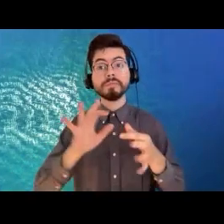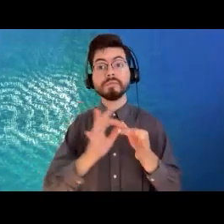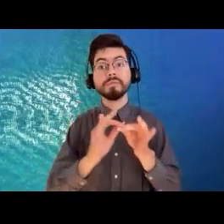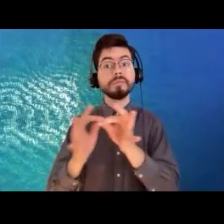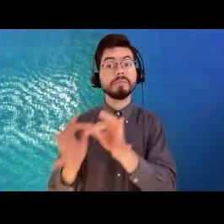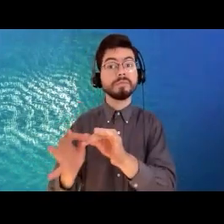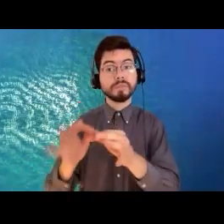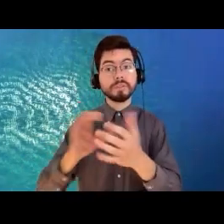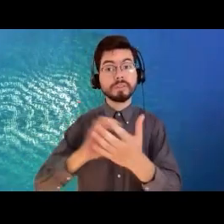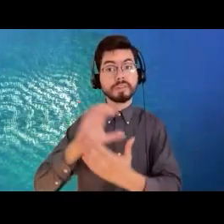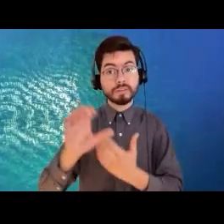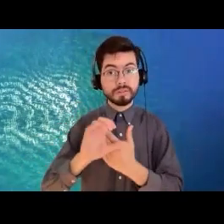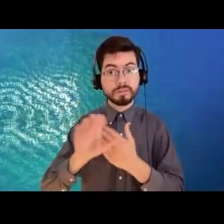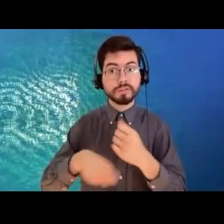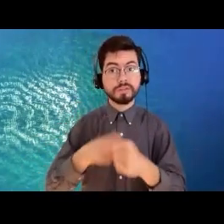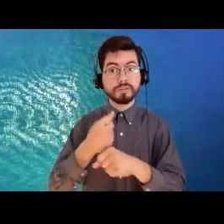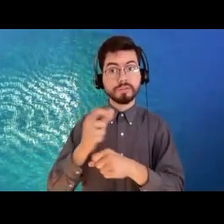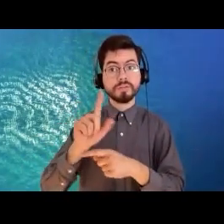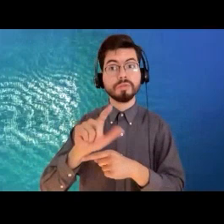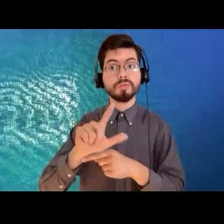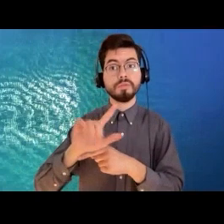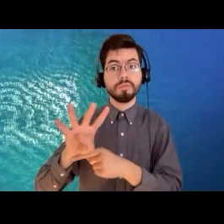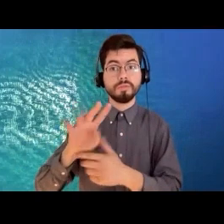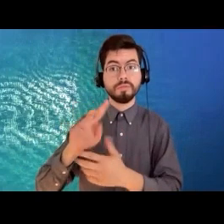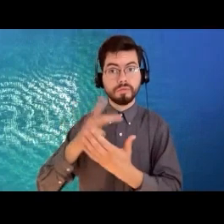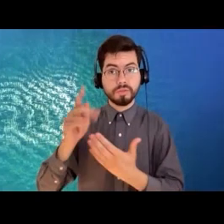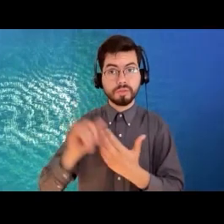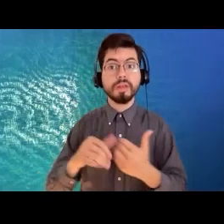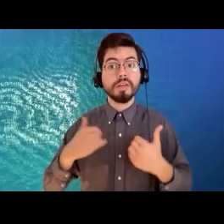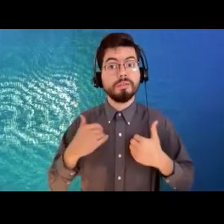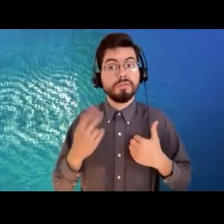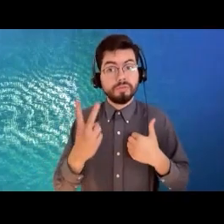year 2024 projects. We have 2 bridge projects underway.